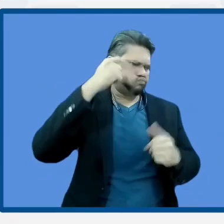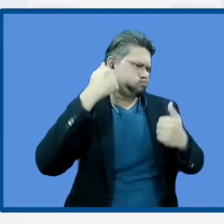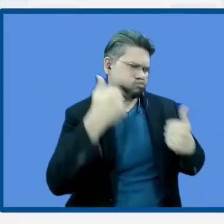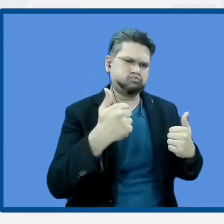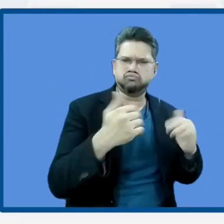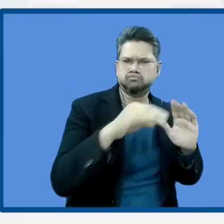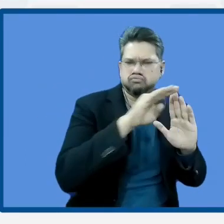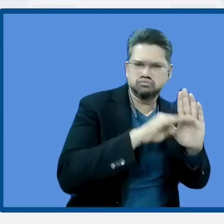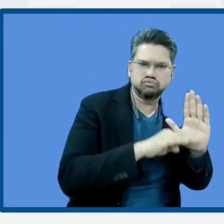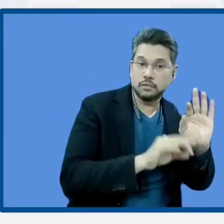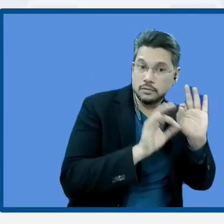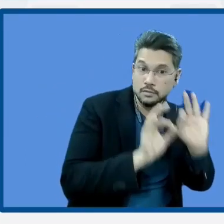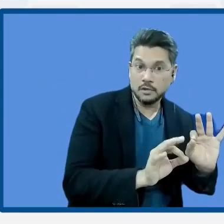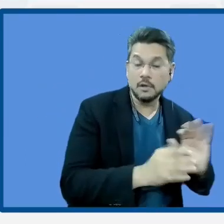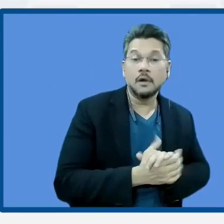those